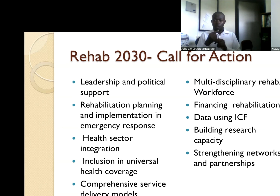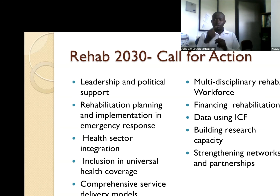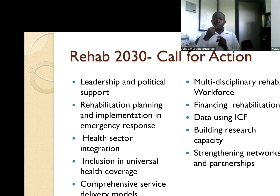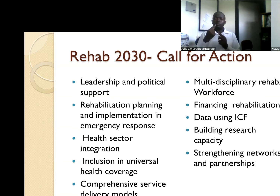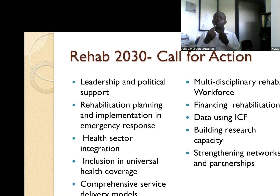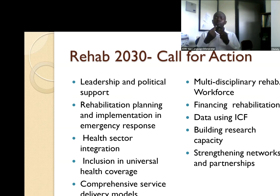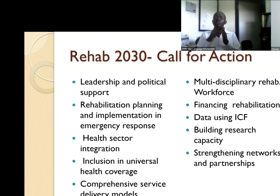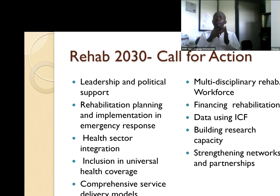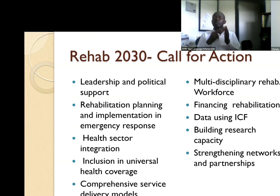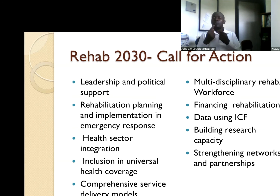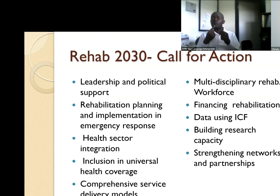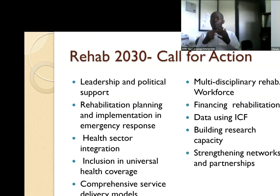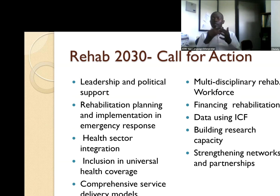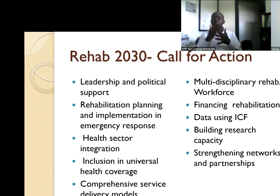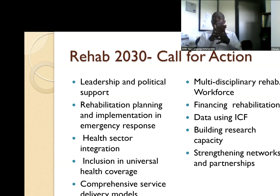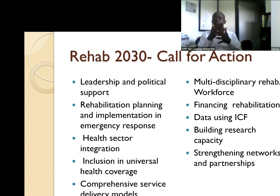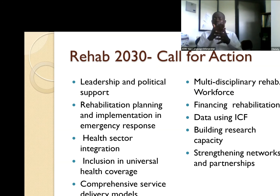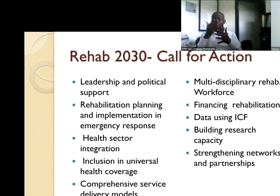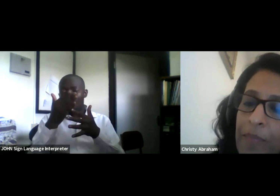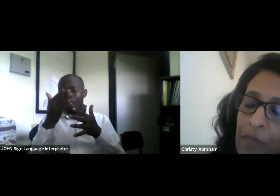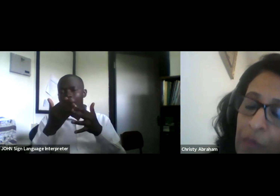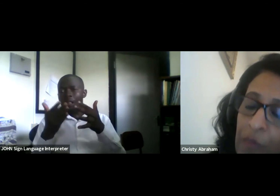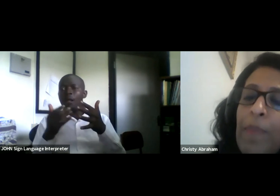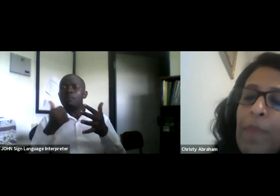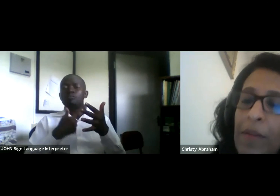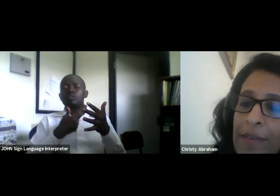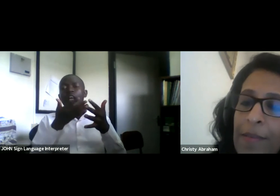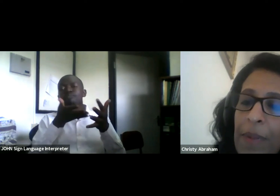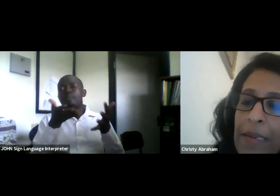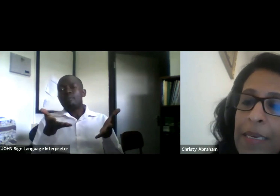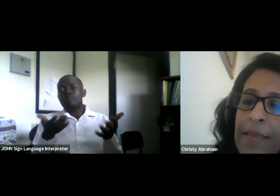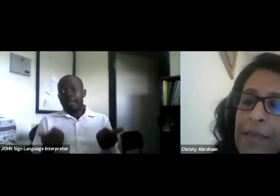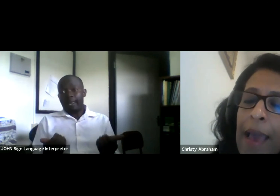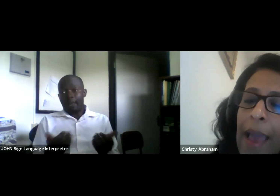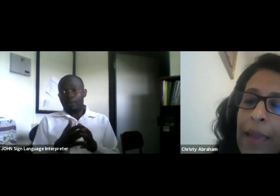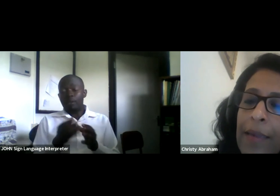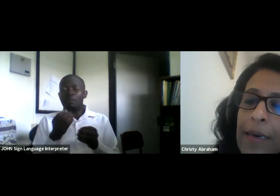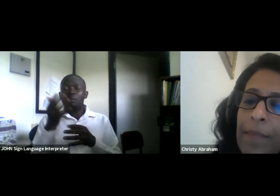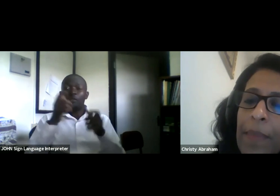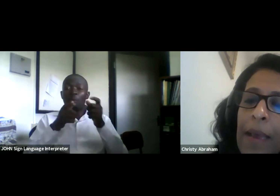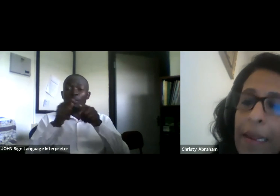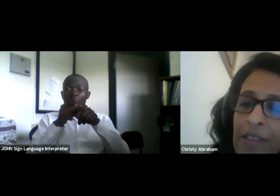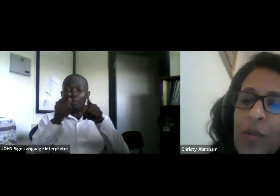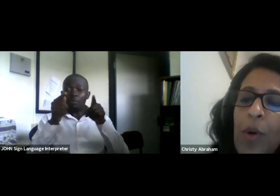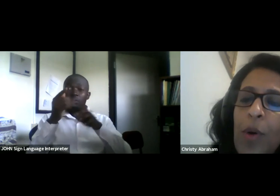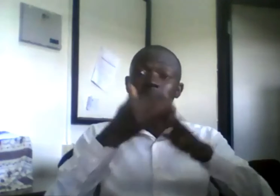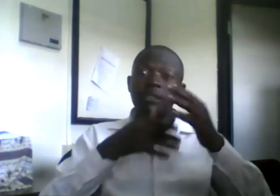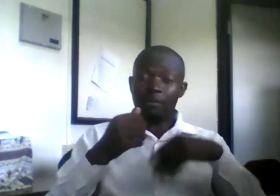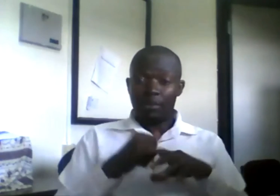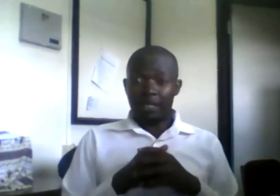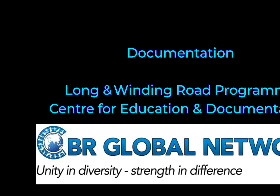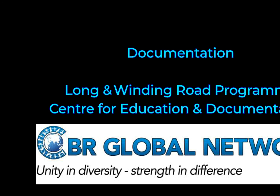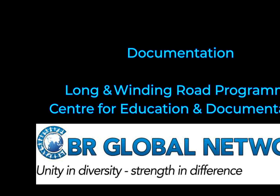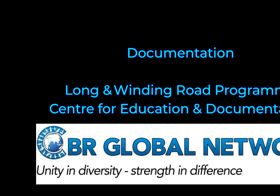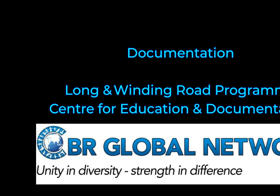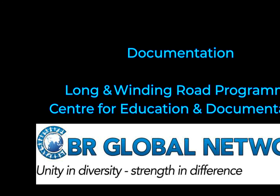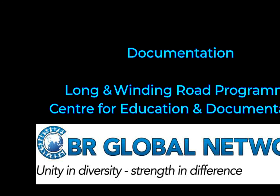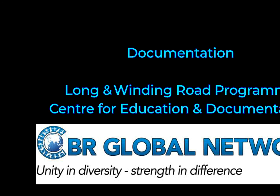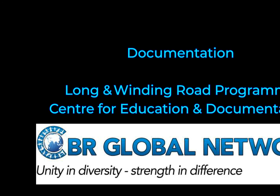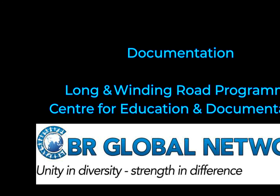the big gap that is currently there for people with disabilities. And let us do our best. And